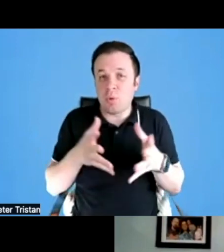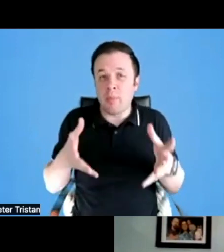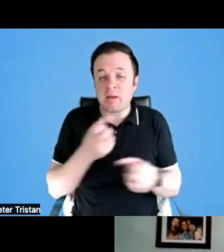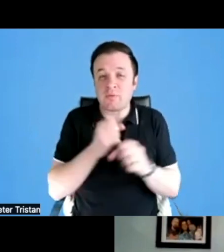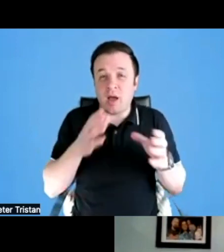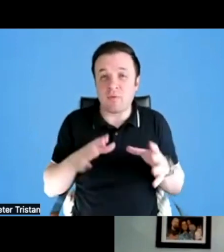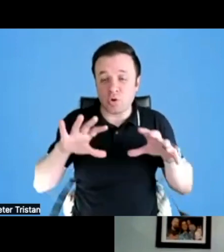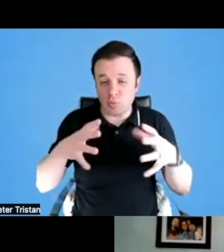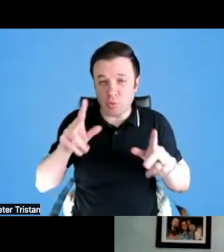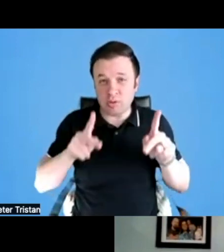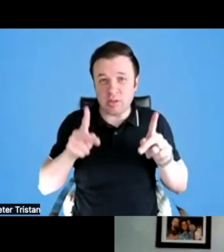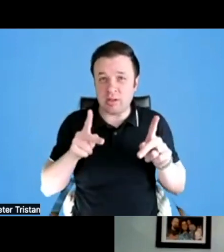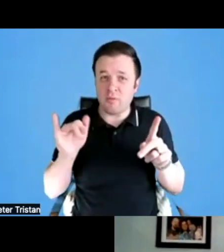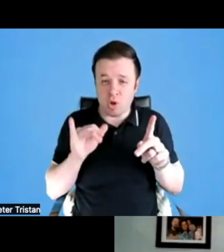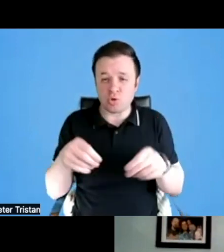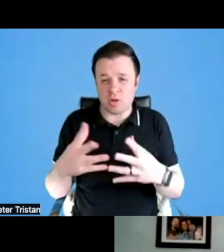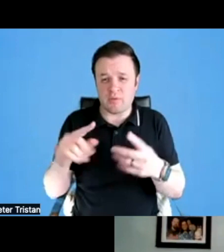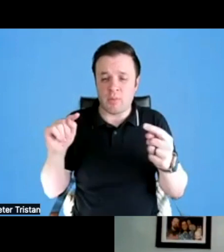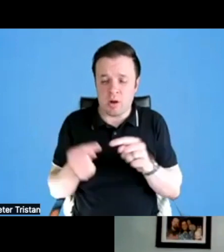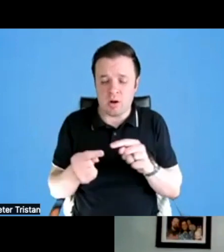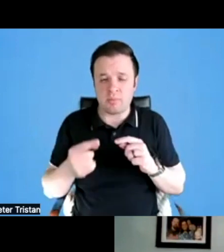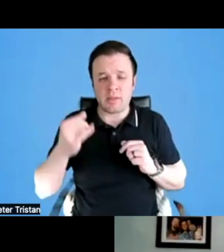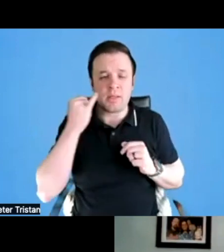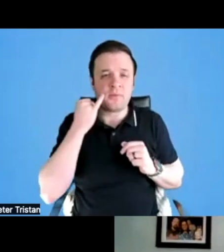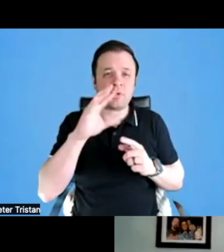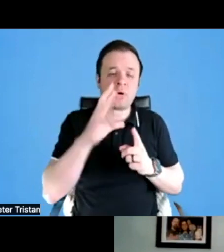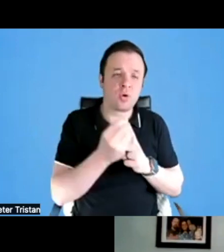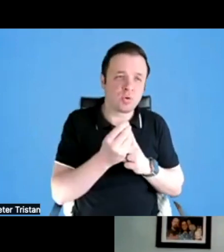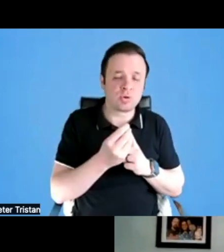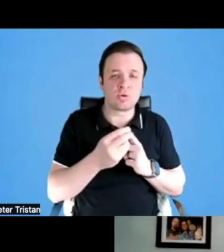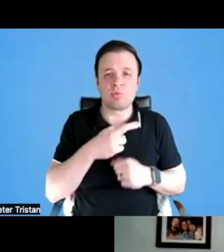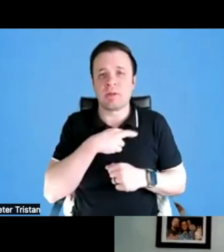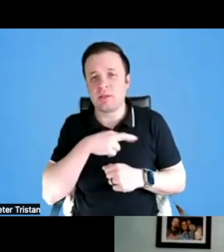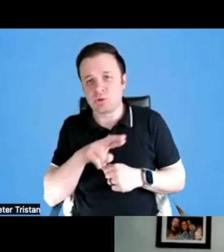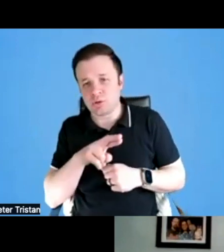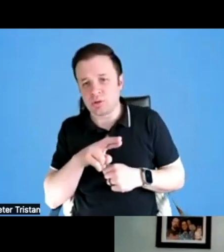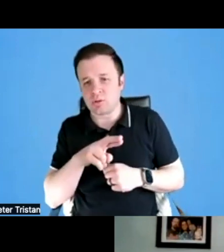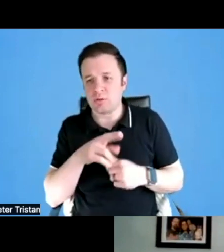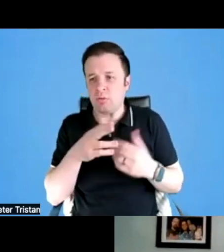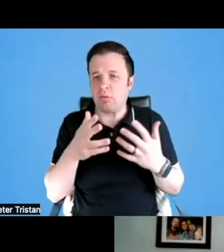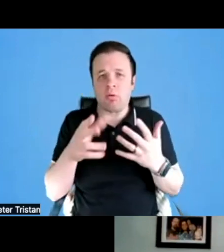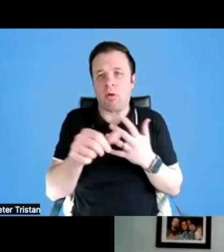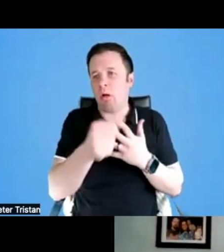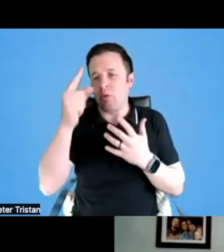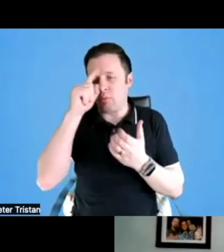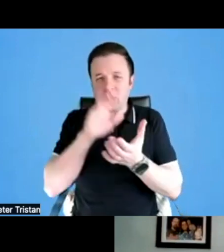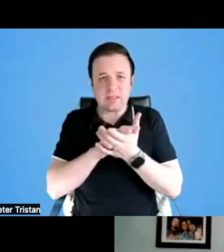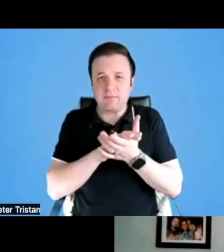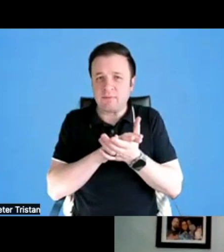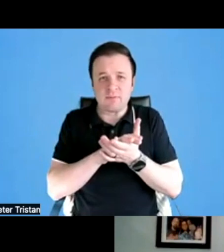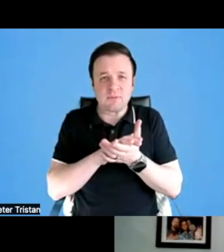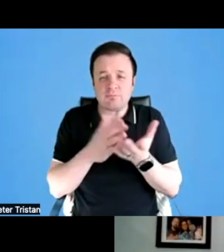have also caused them harm, whether it be through culture or religion or whatever other belief systems,